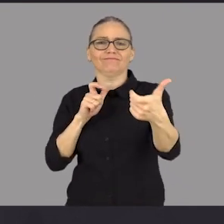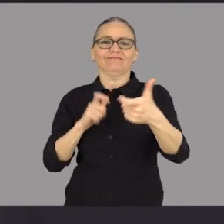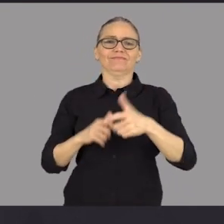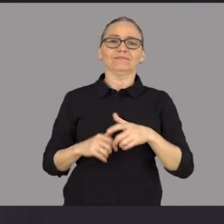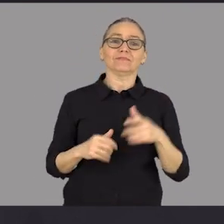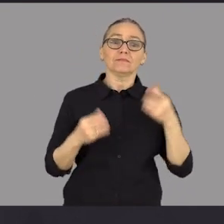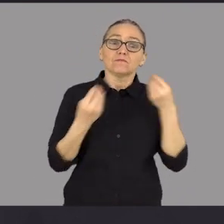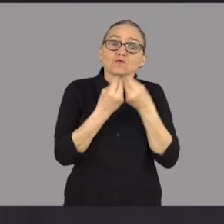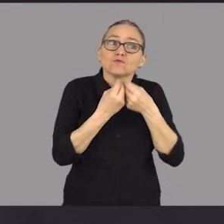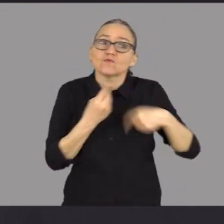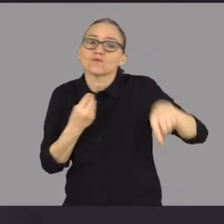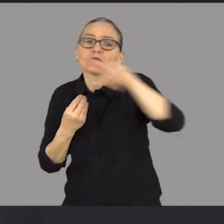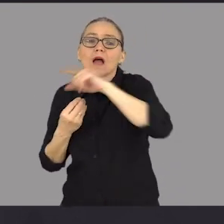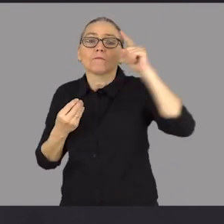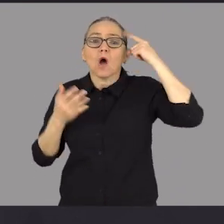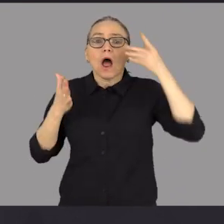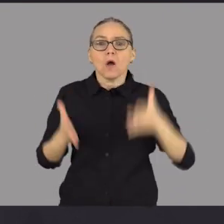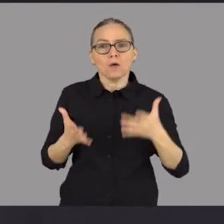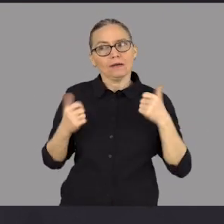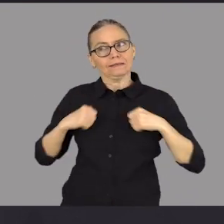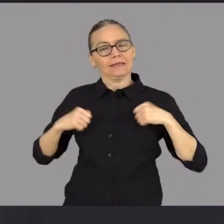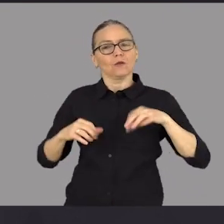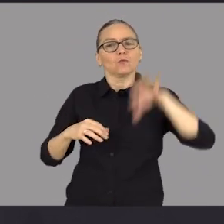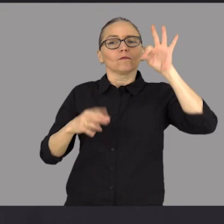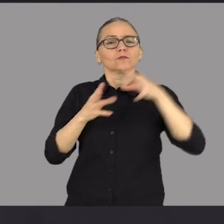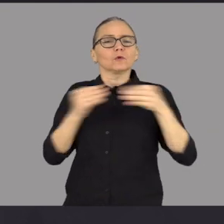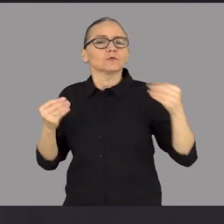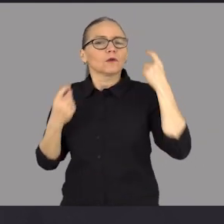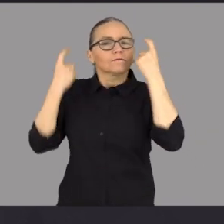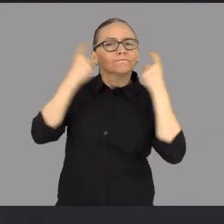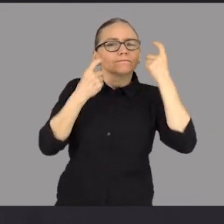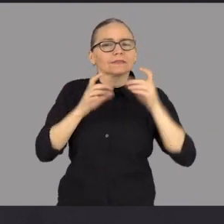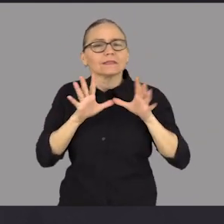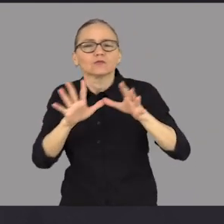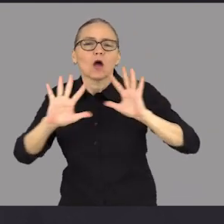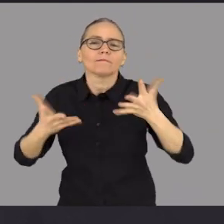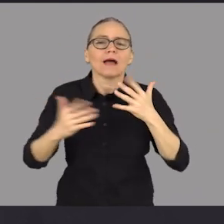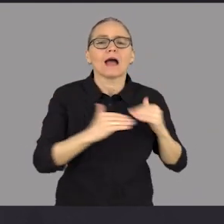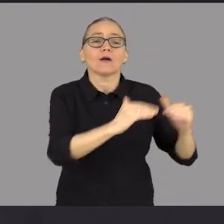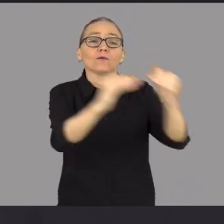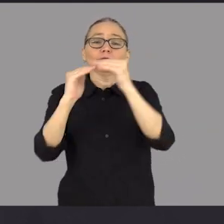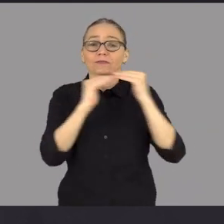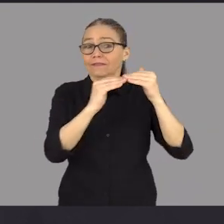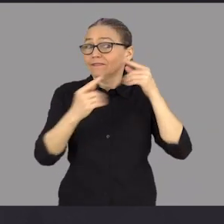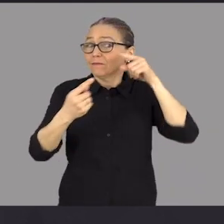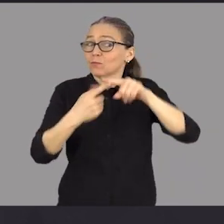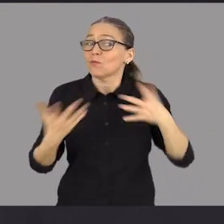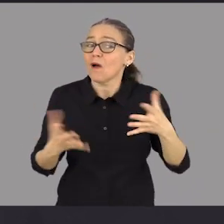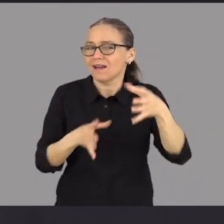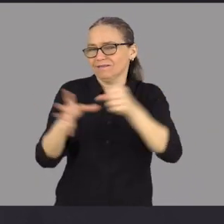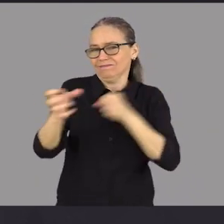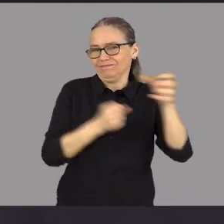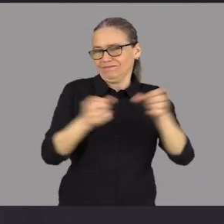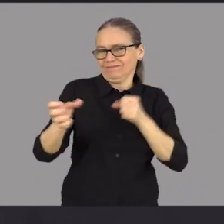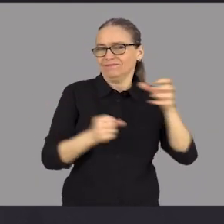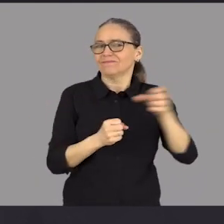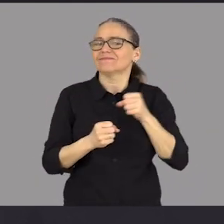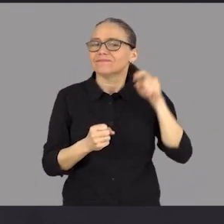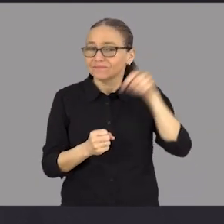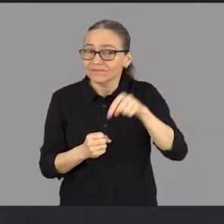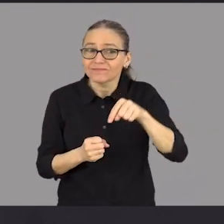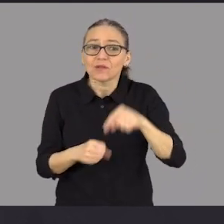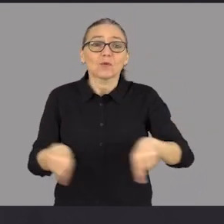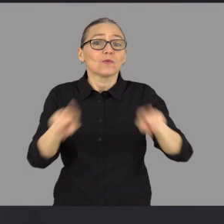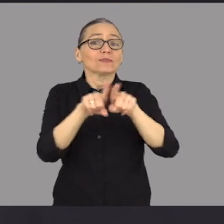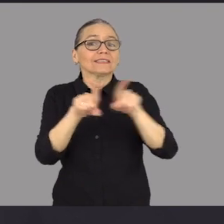employers. As a solution, considering inclusive recruitment and retention strategies can